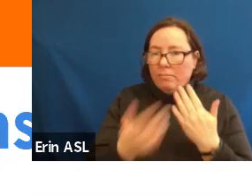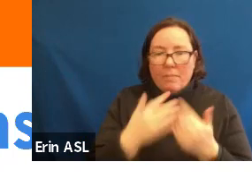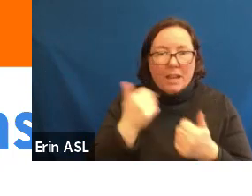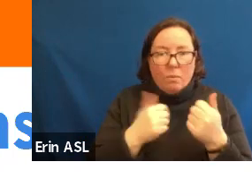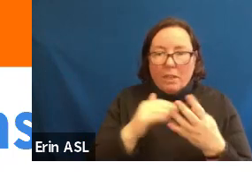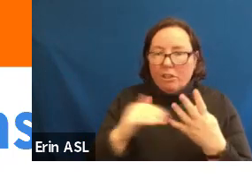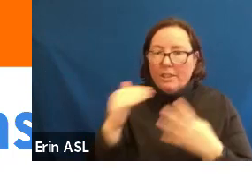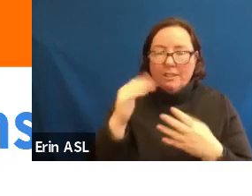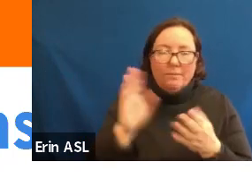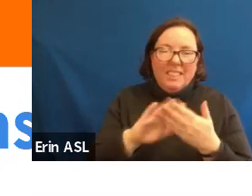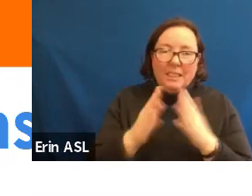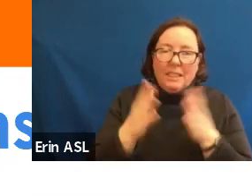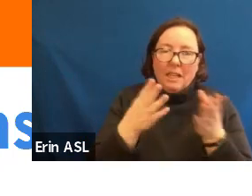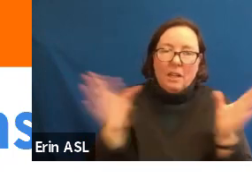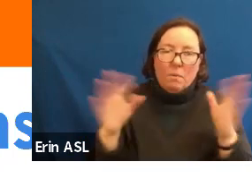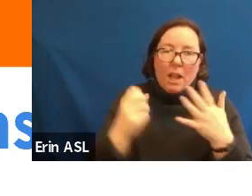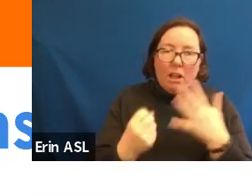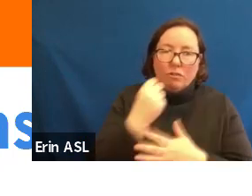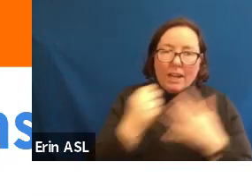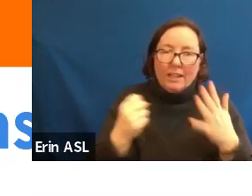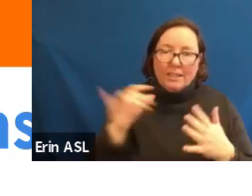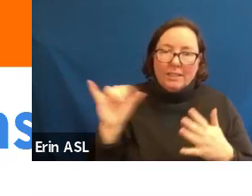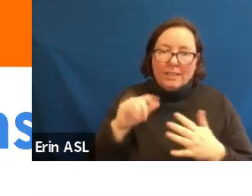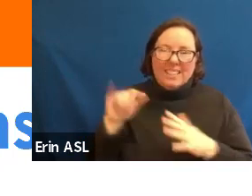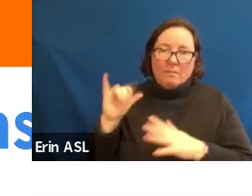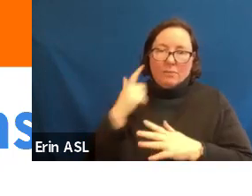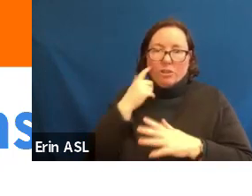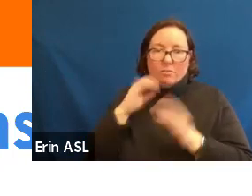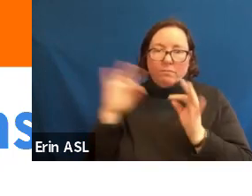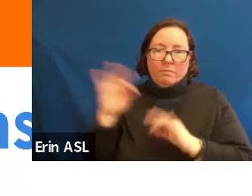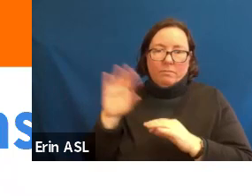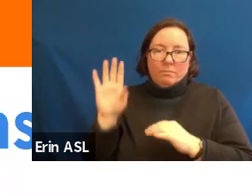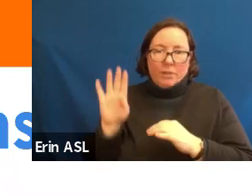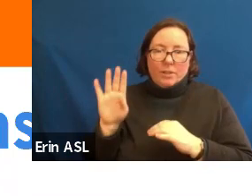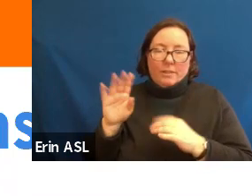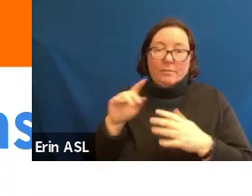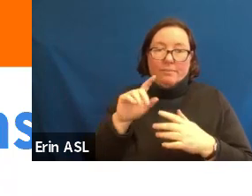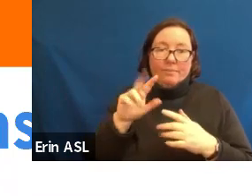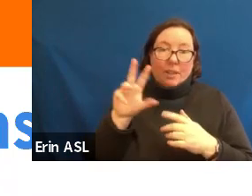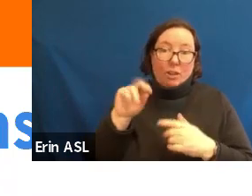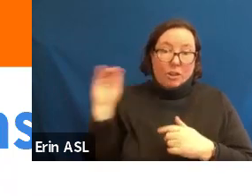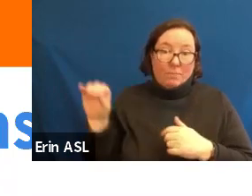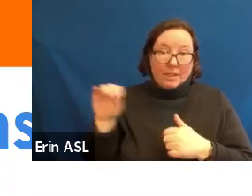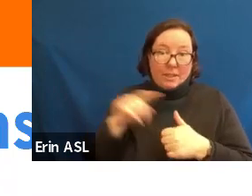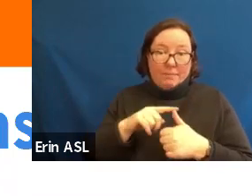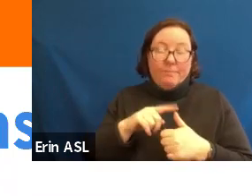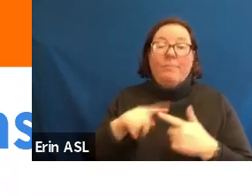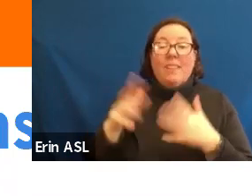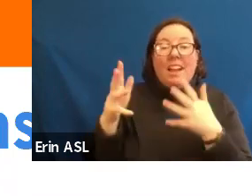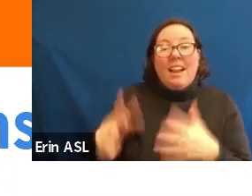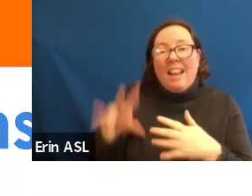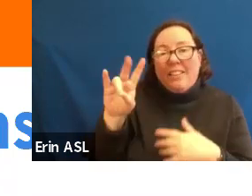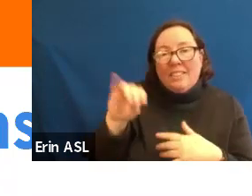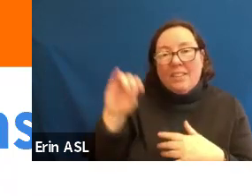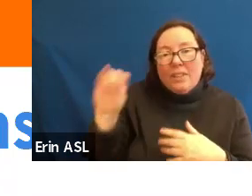like a citywide ranking process. And then the remaining seats are divided equally amongst